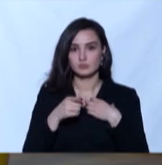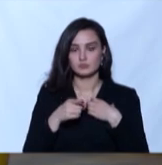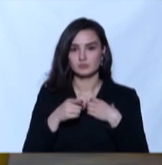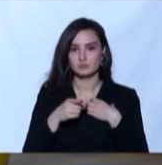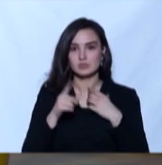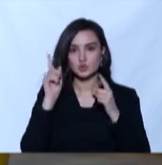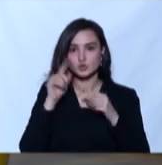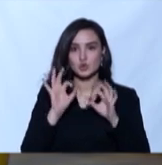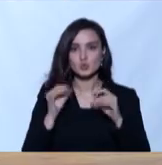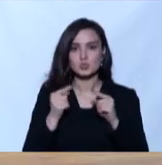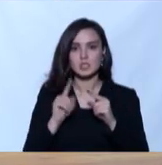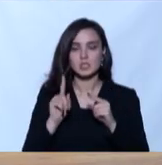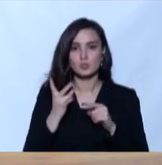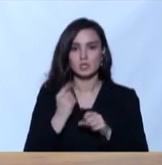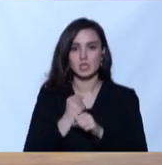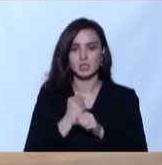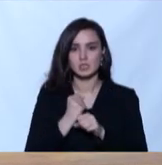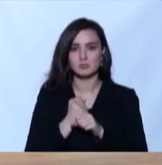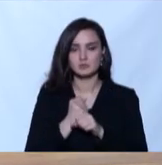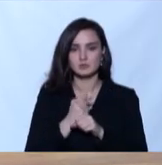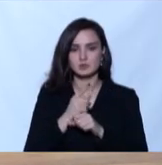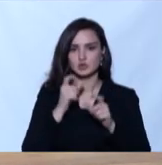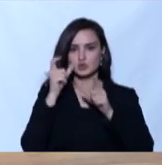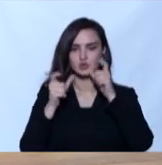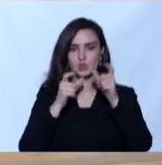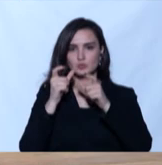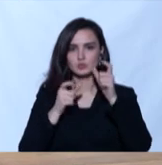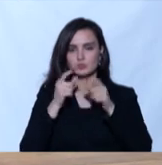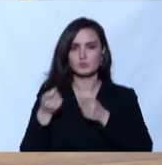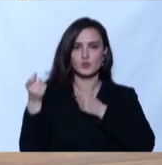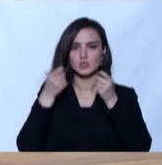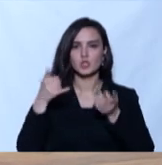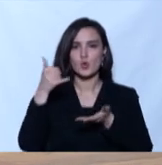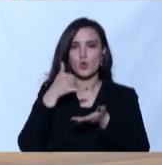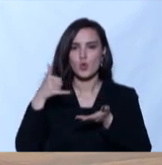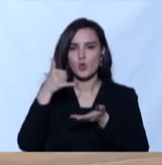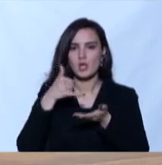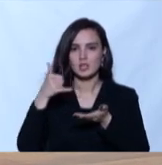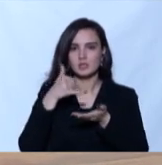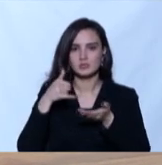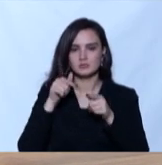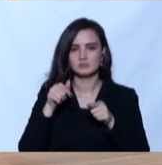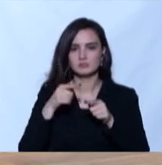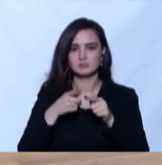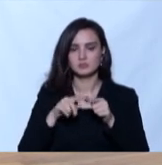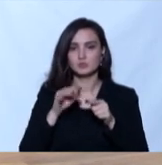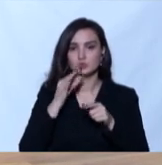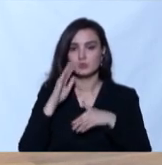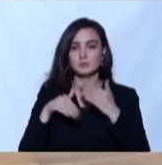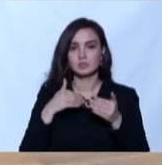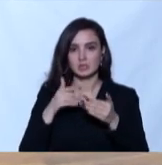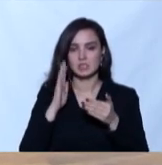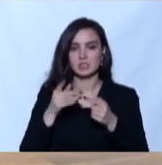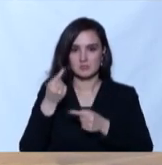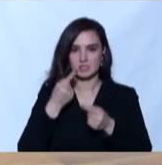knew exactly what to do. He shouts, "I'll bring the oil can to you." After he was properly oiled